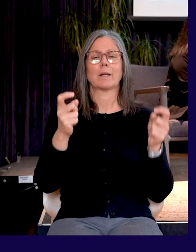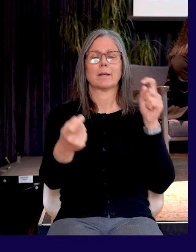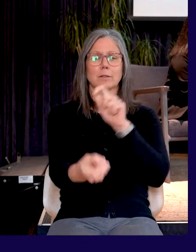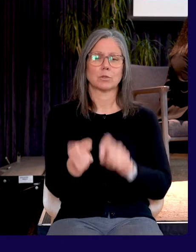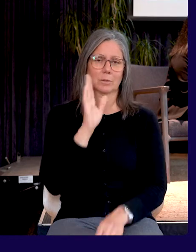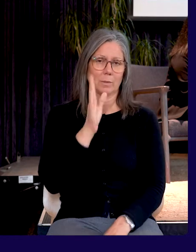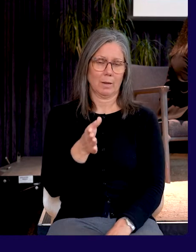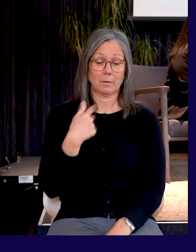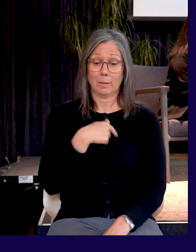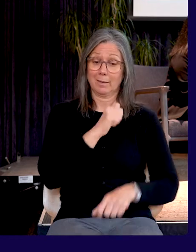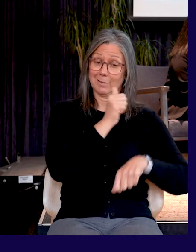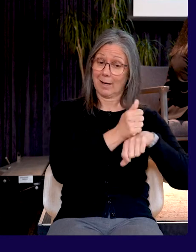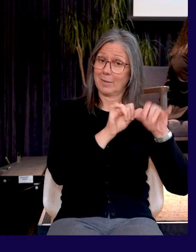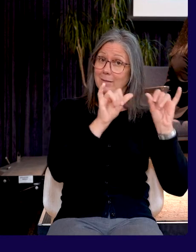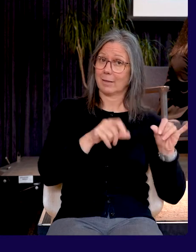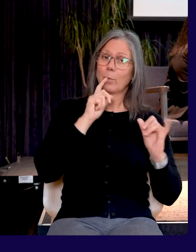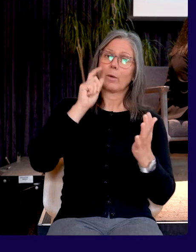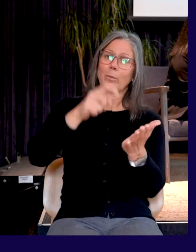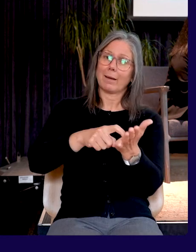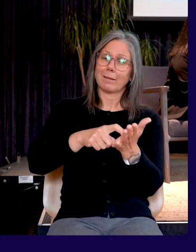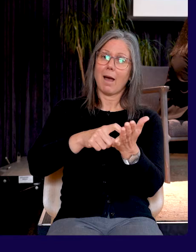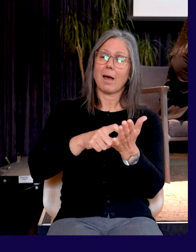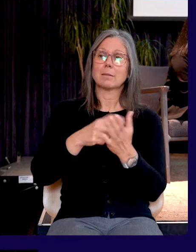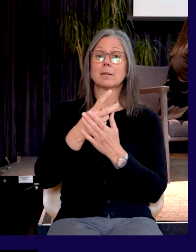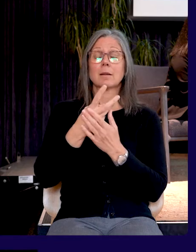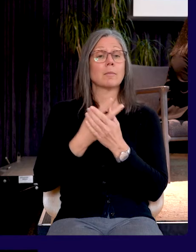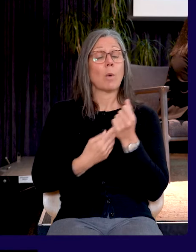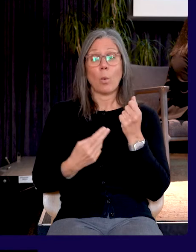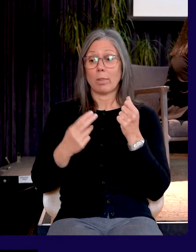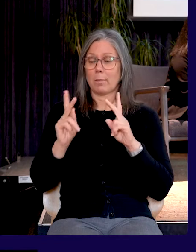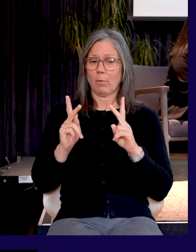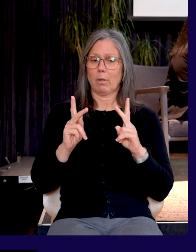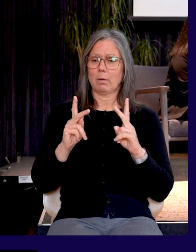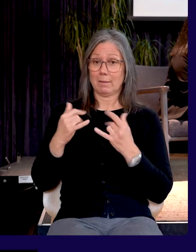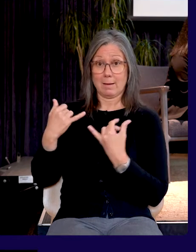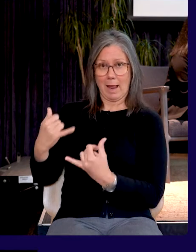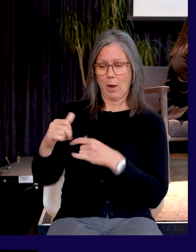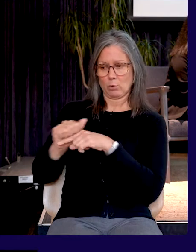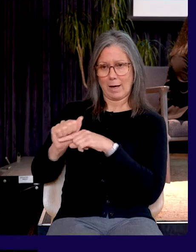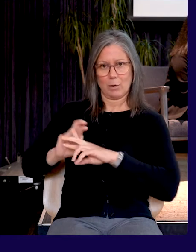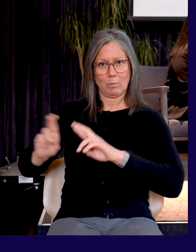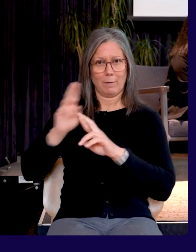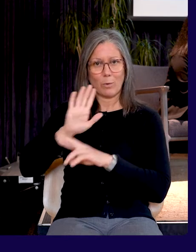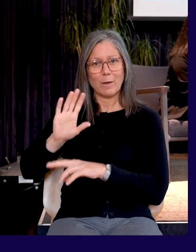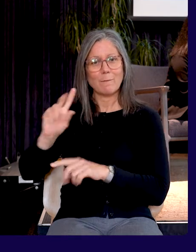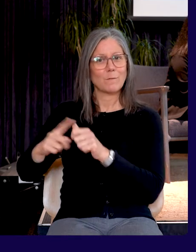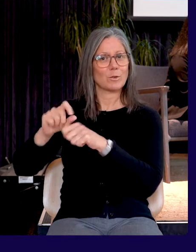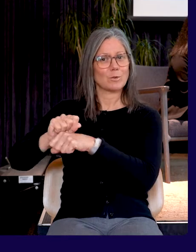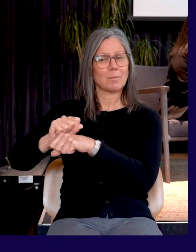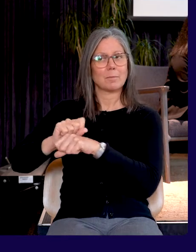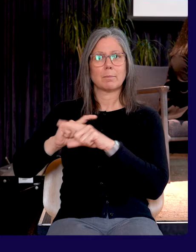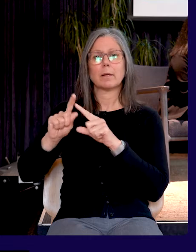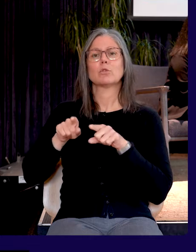I think, that acknowledges that, so that both on that front end, we're getting people, trained up into their first job, but also over the